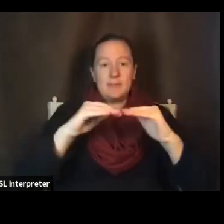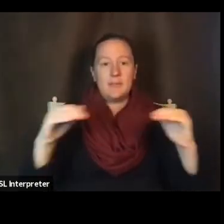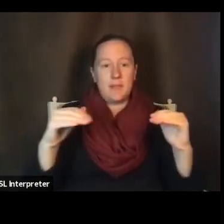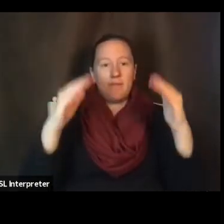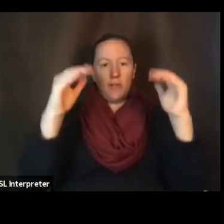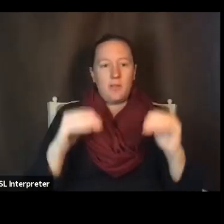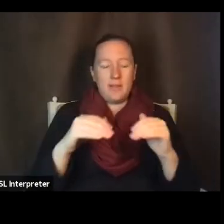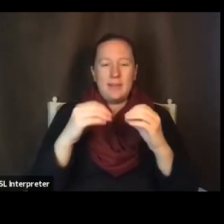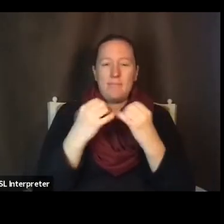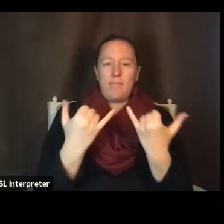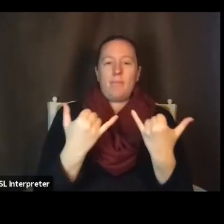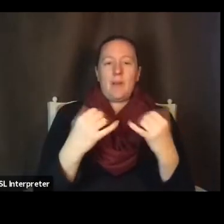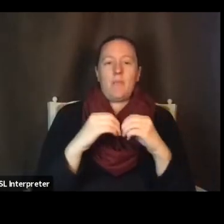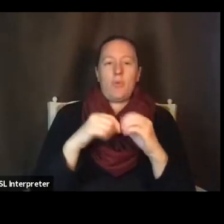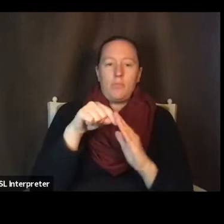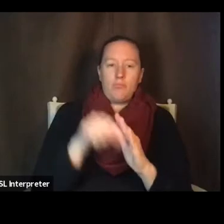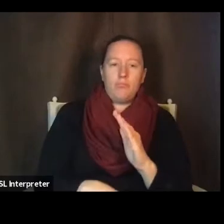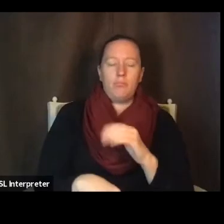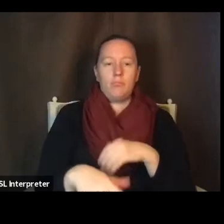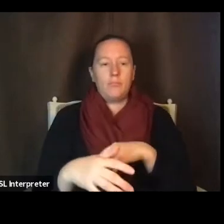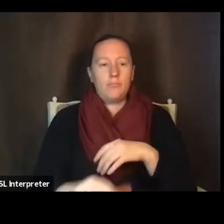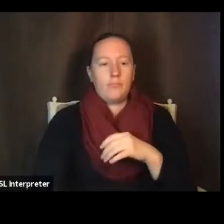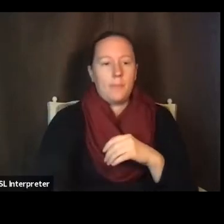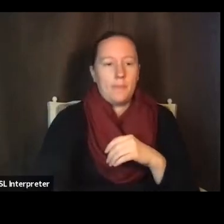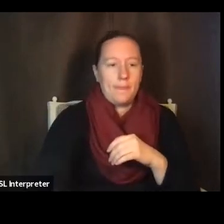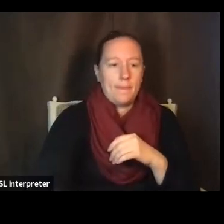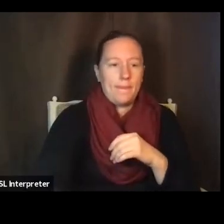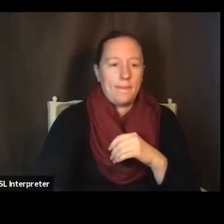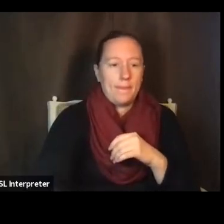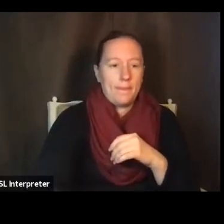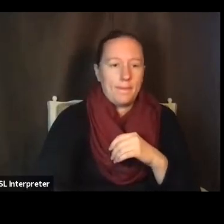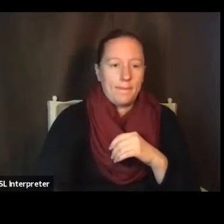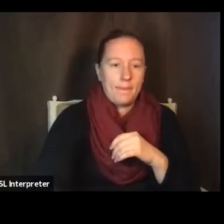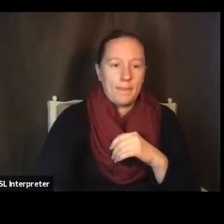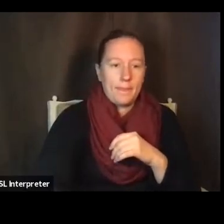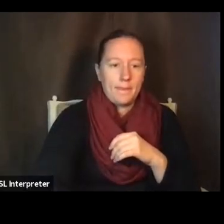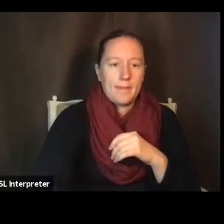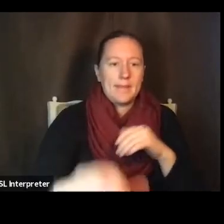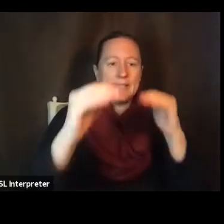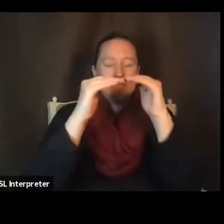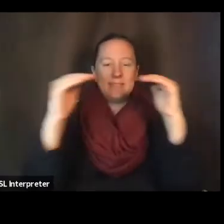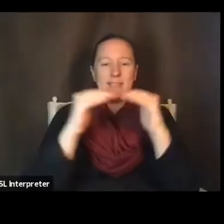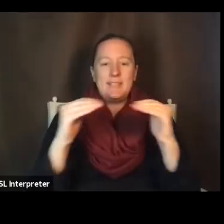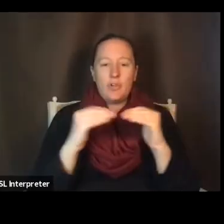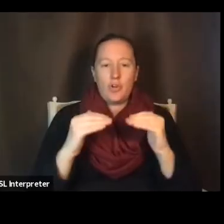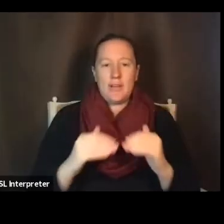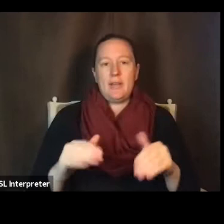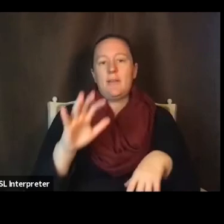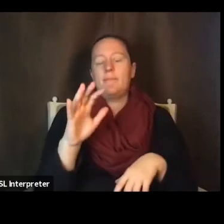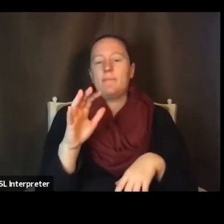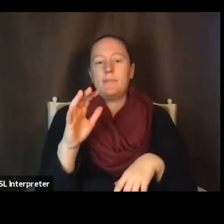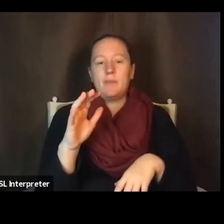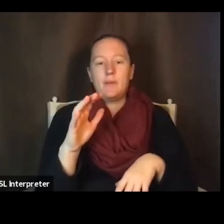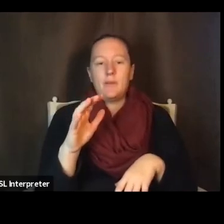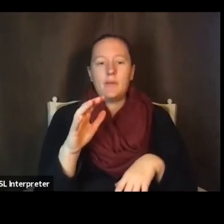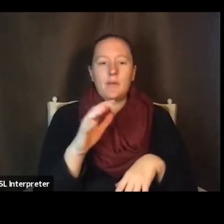ideas. So expanding and tiering the behavioral health workforce, other states, particularly with rural and frontier